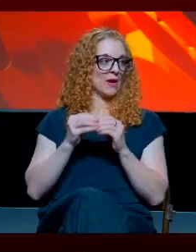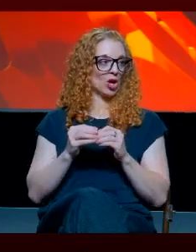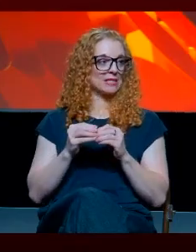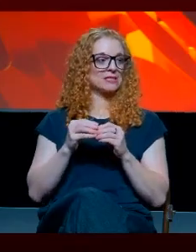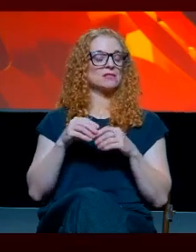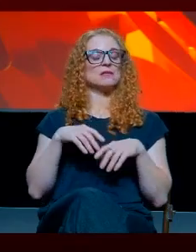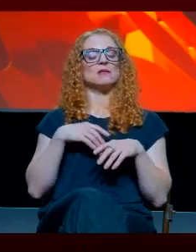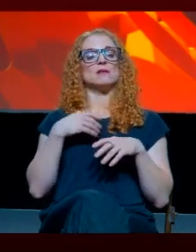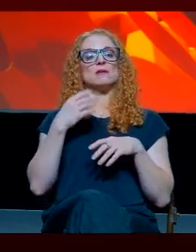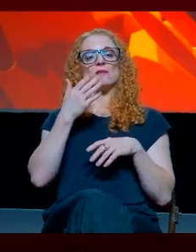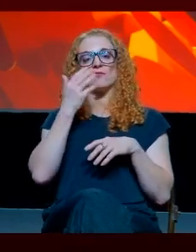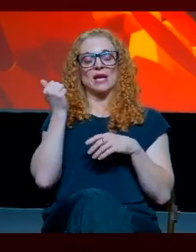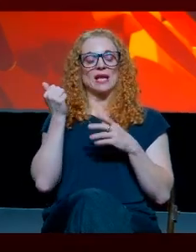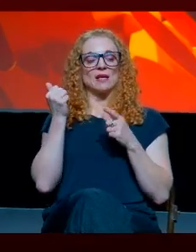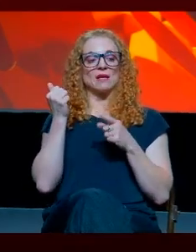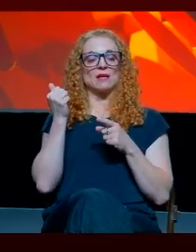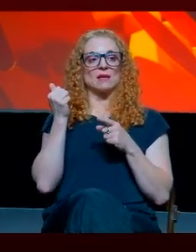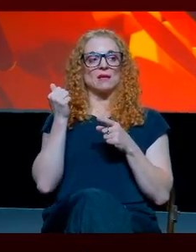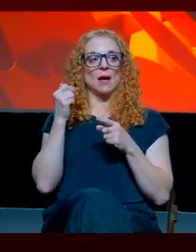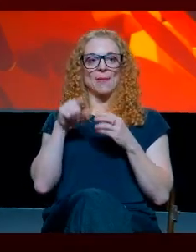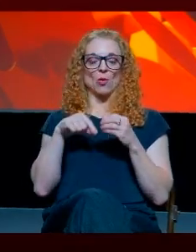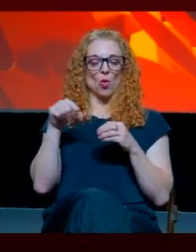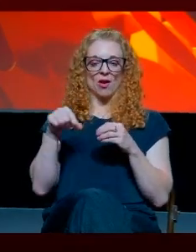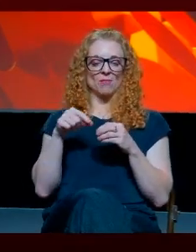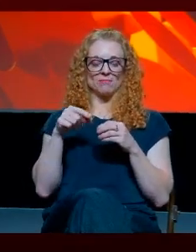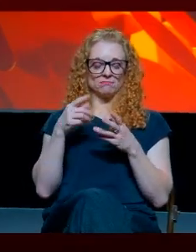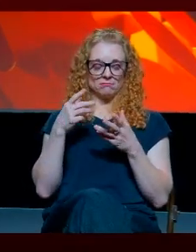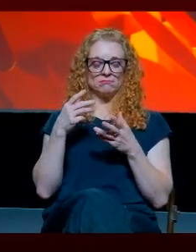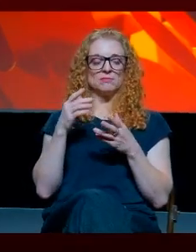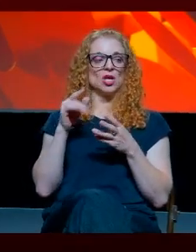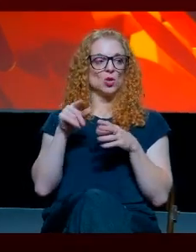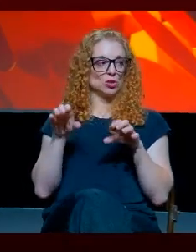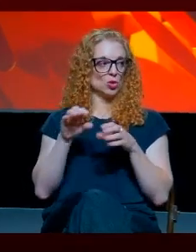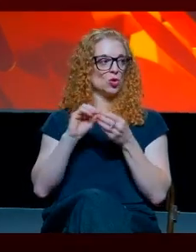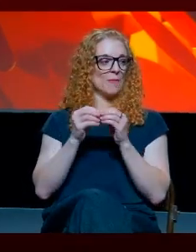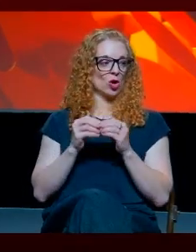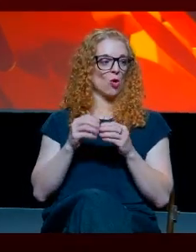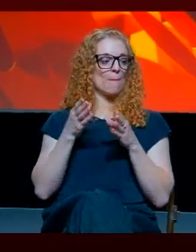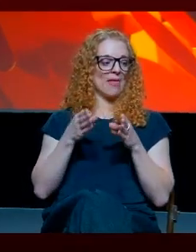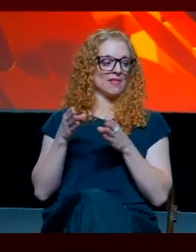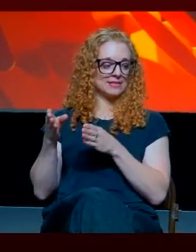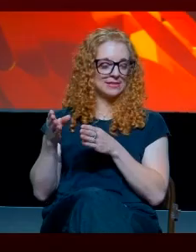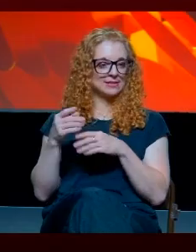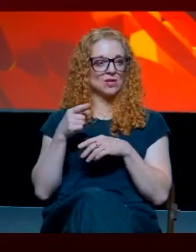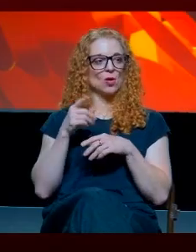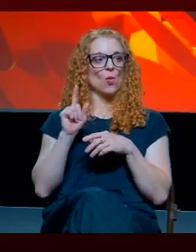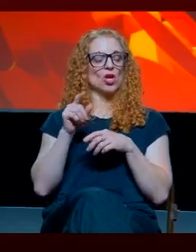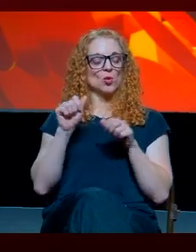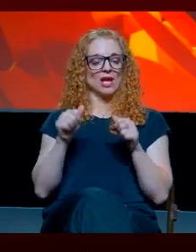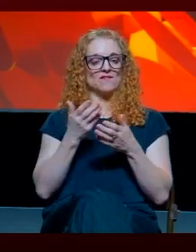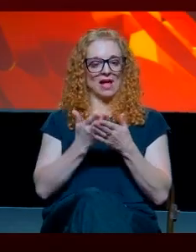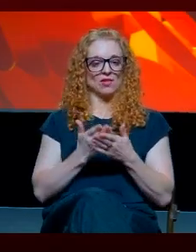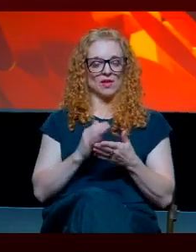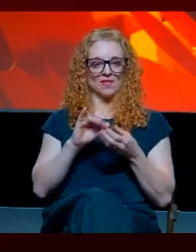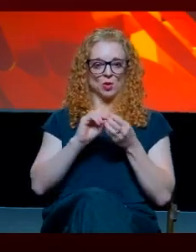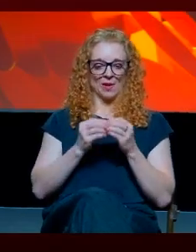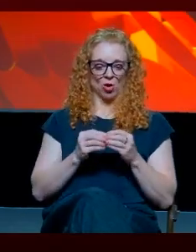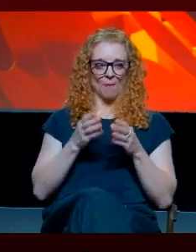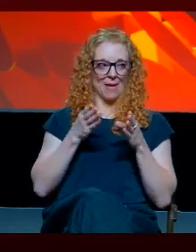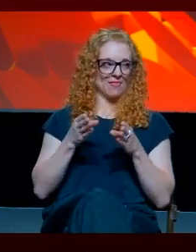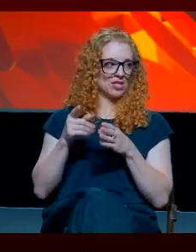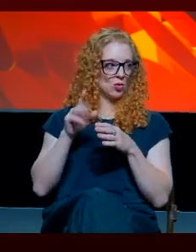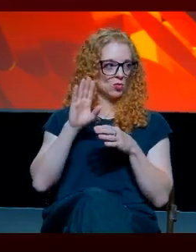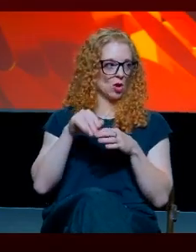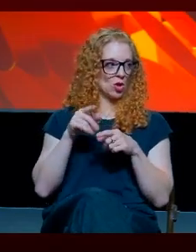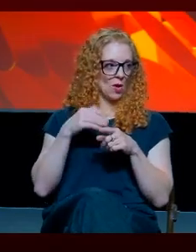Forgetting quantum, like just get quantum out of the word. You do numerical methods where you can validate the numerical method where you know